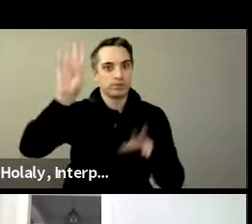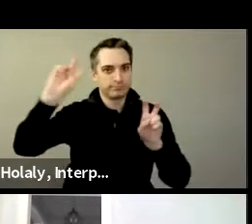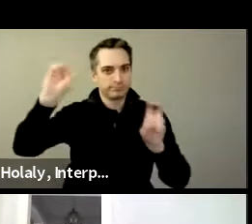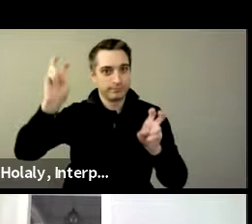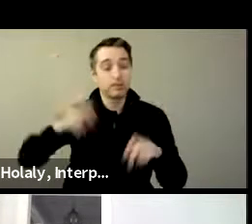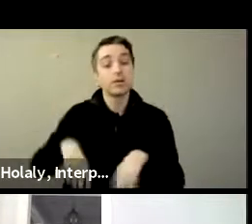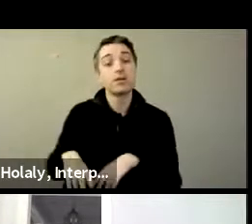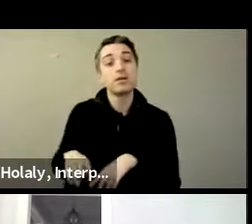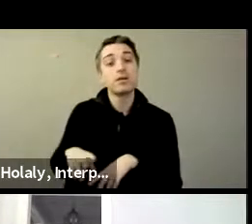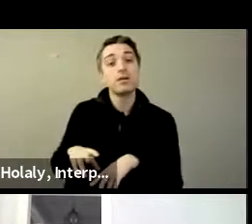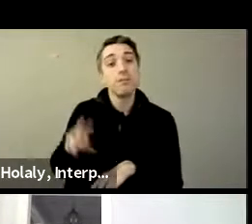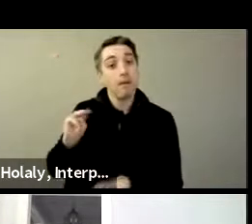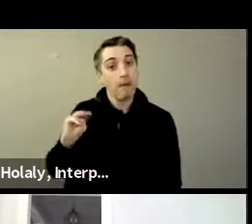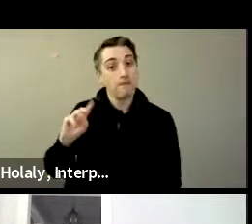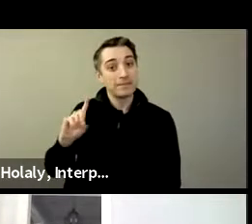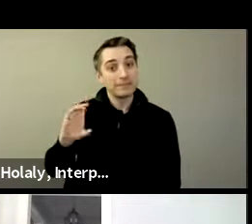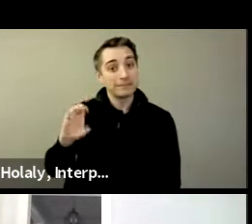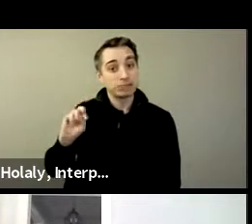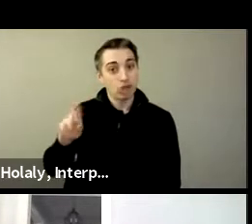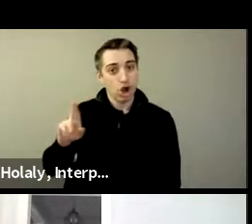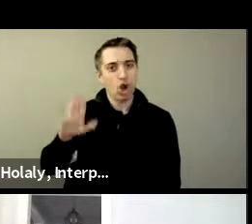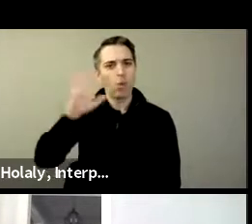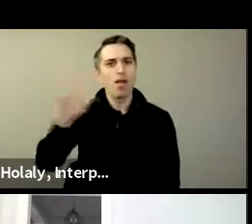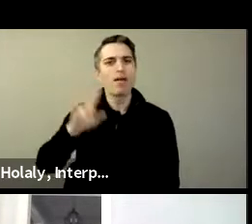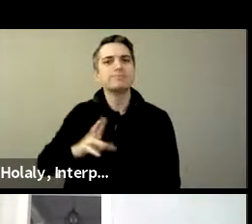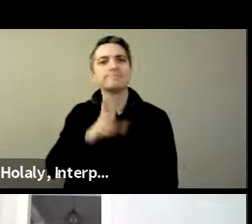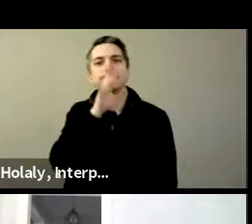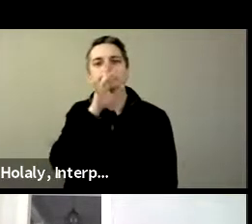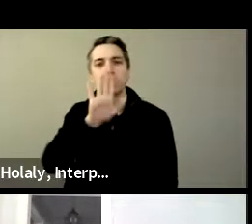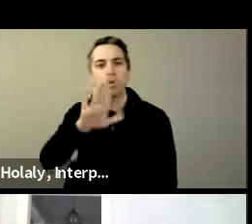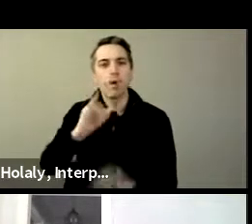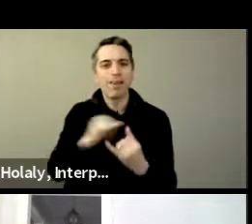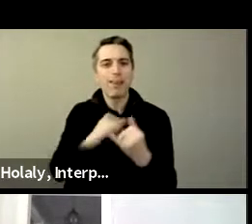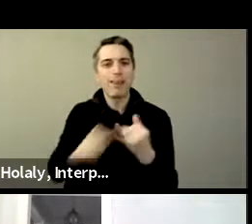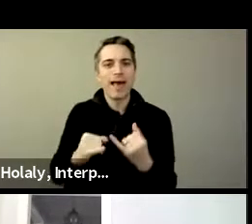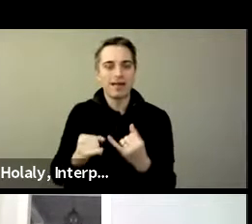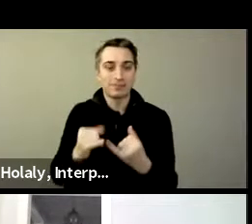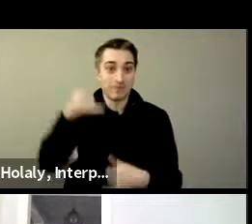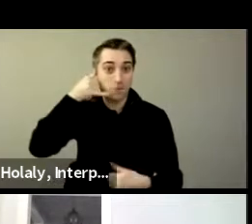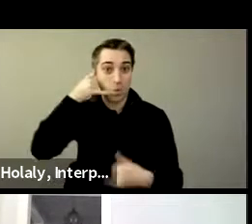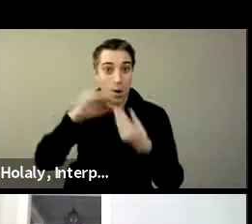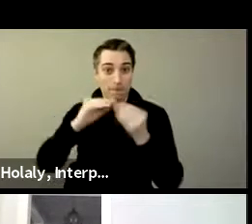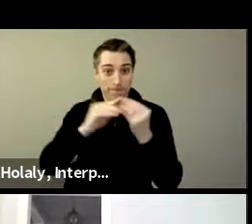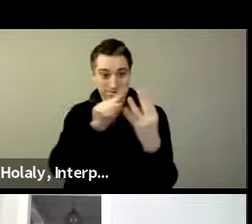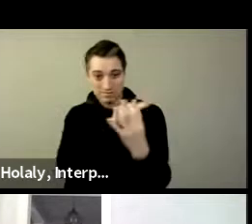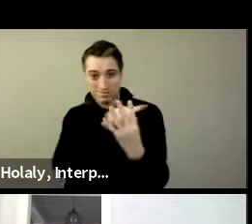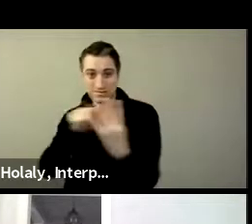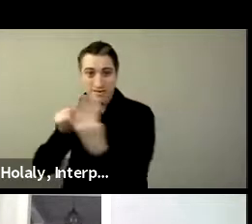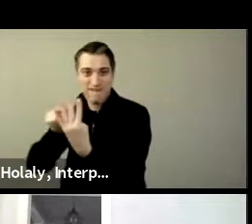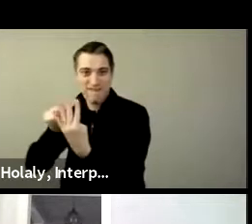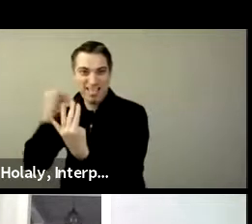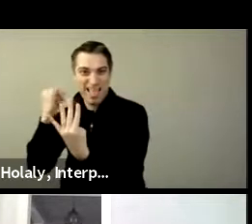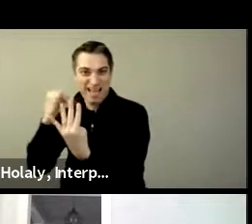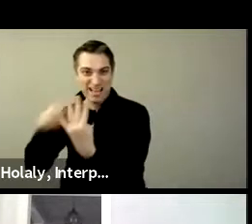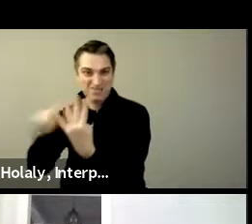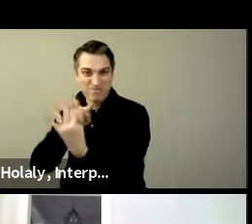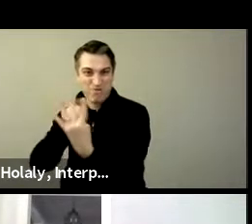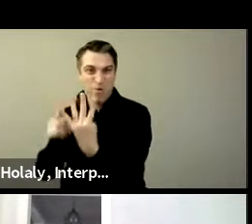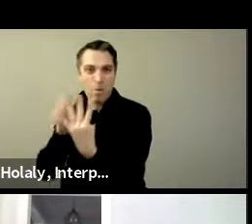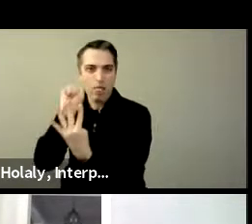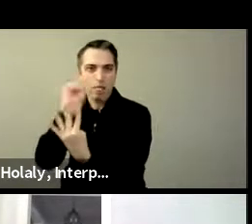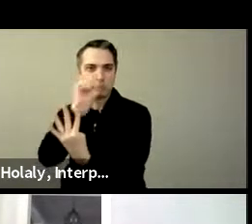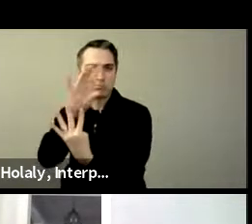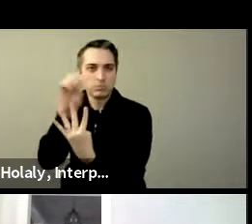identify callers who wish to speak by the last 4 digits of their phone number. Please also be aware that MDCR staff will verbally warn any speakers